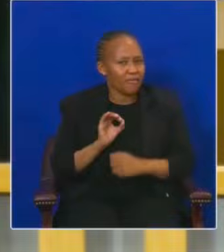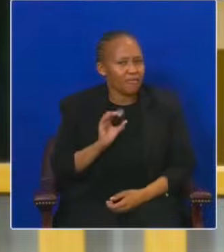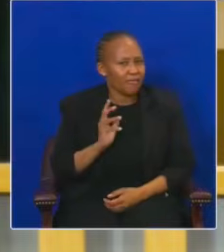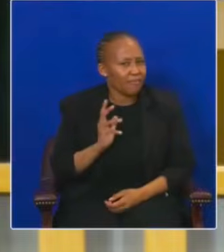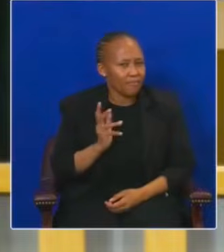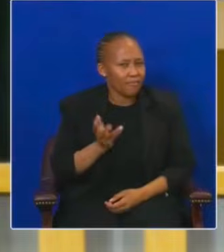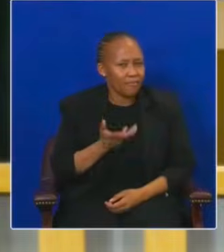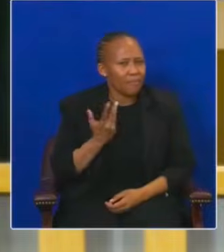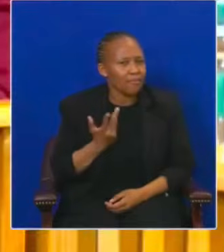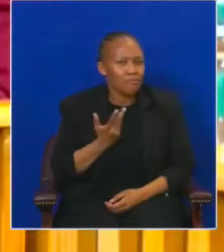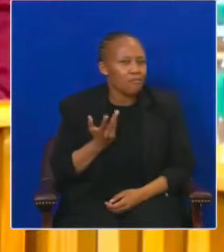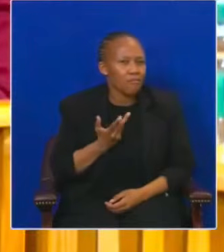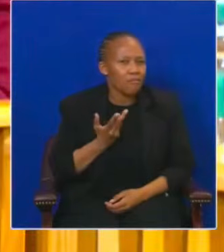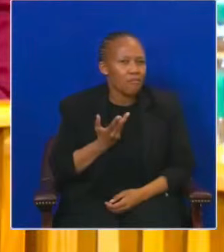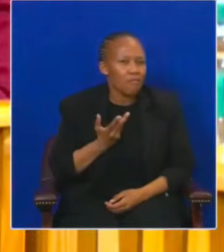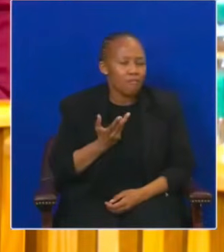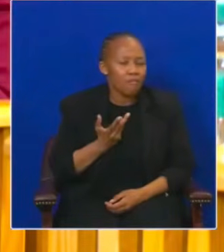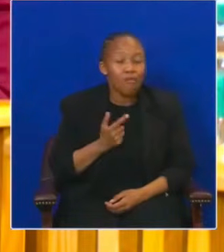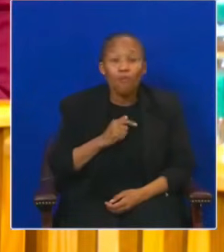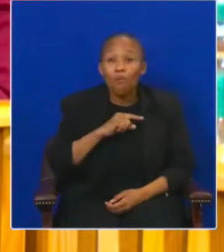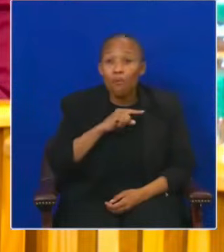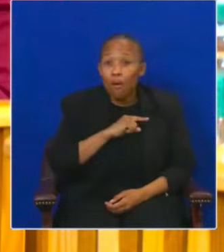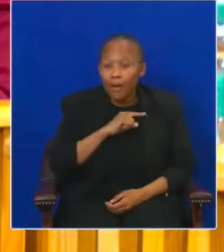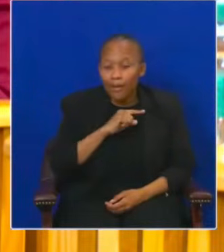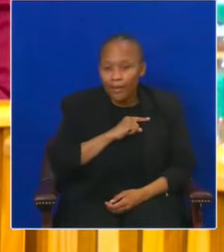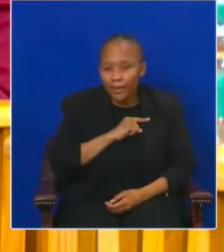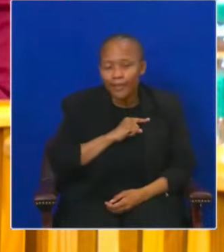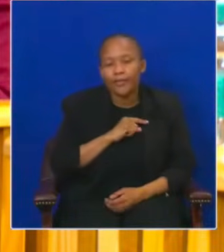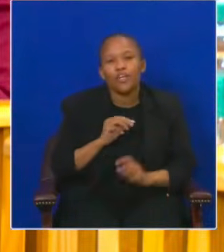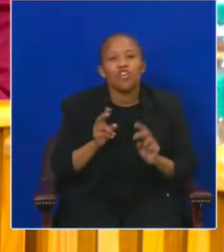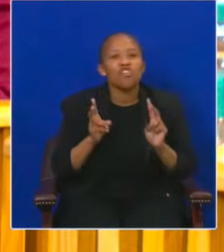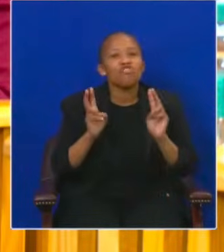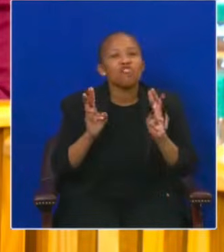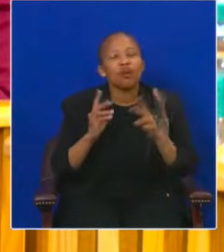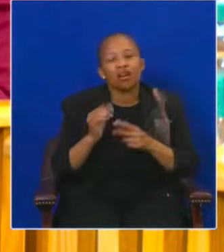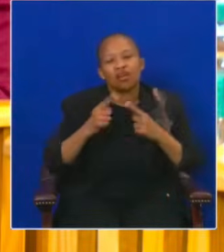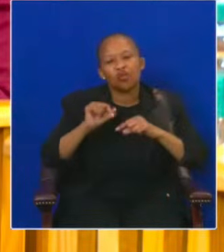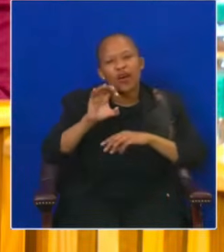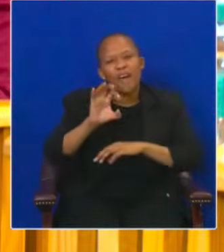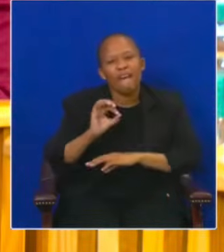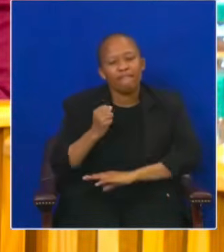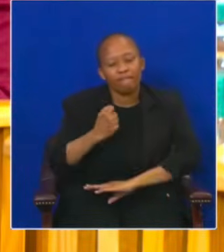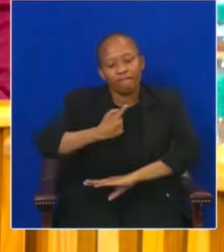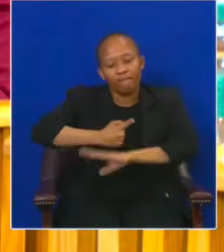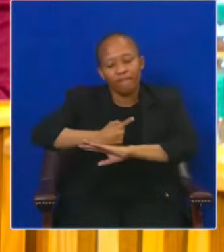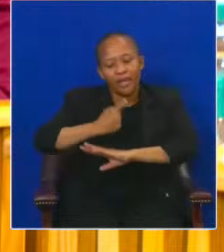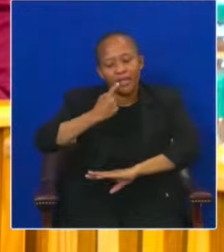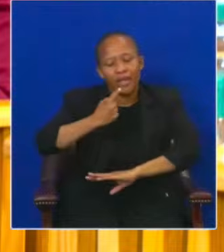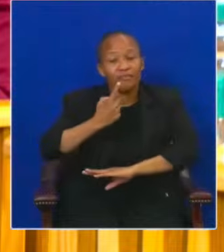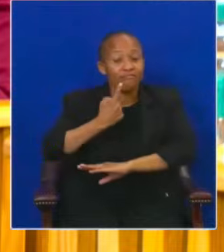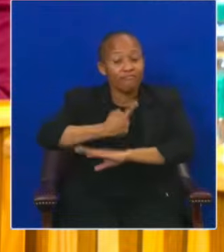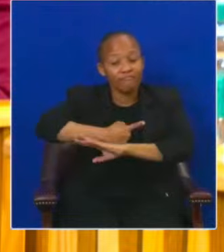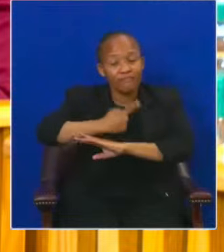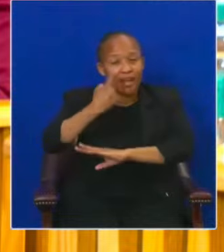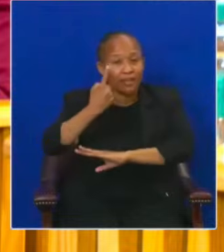there are certain days that are set for visitations at prisons.